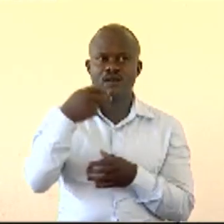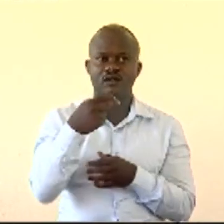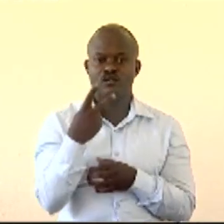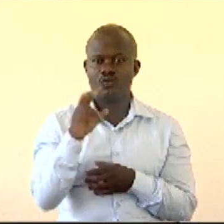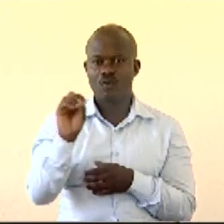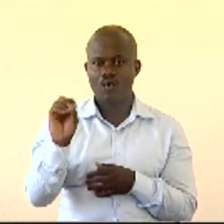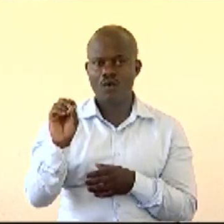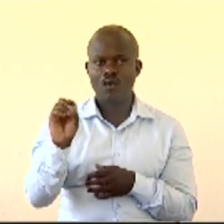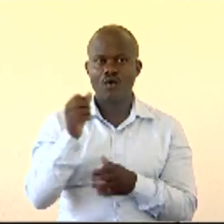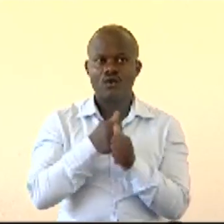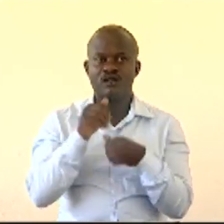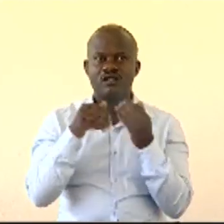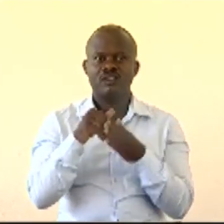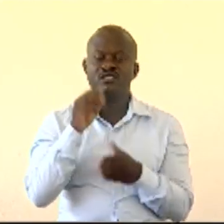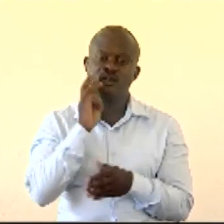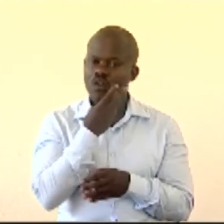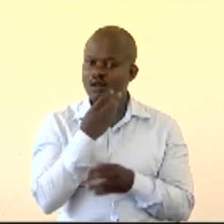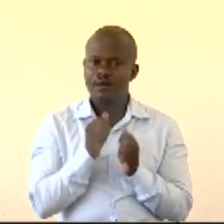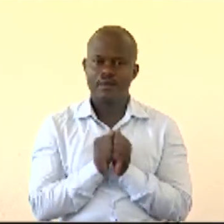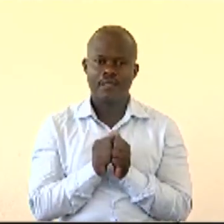H2O, which is liquid.